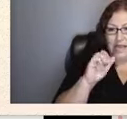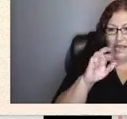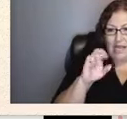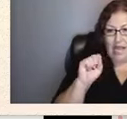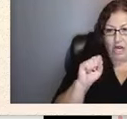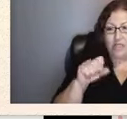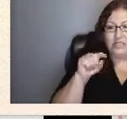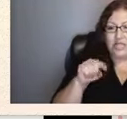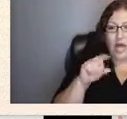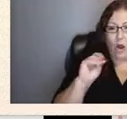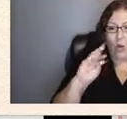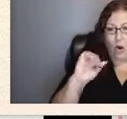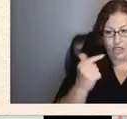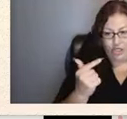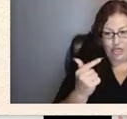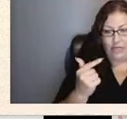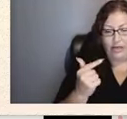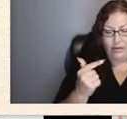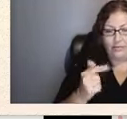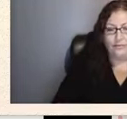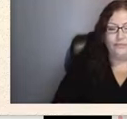apdcares.org.